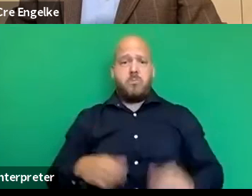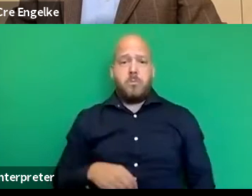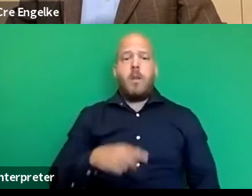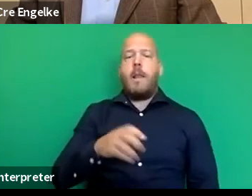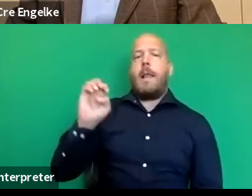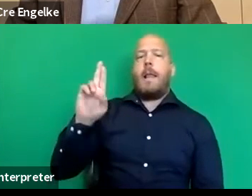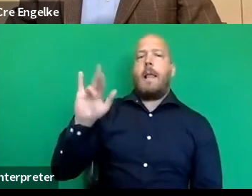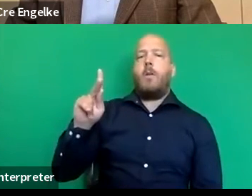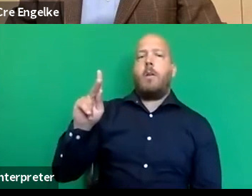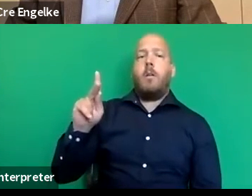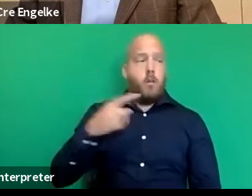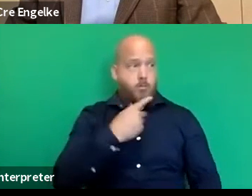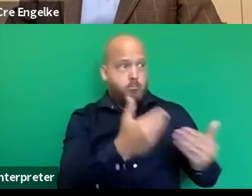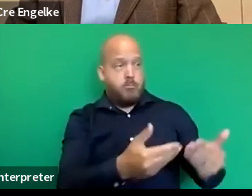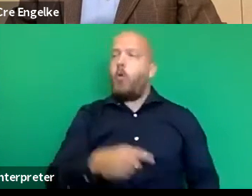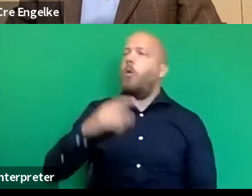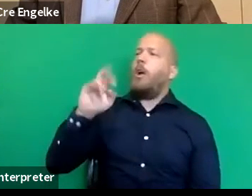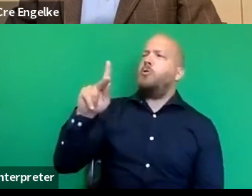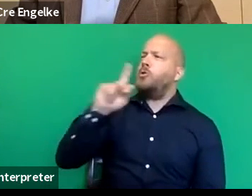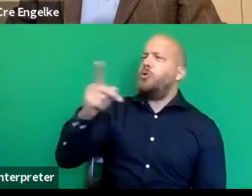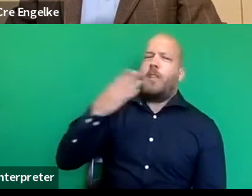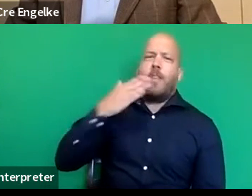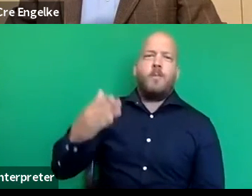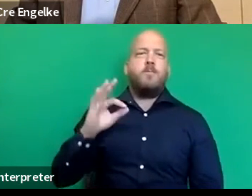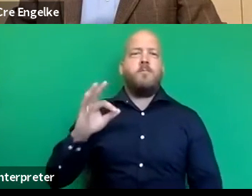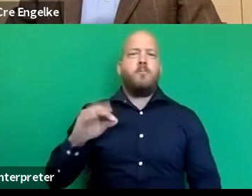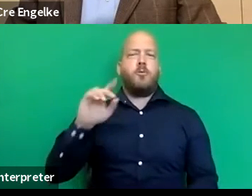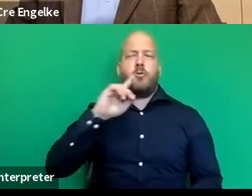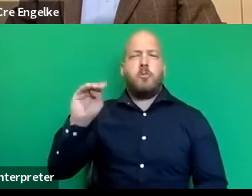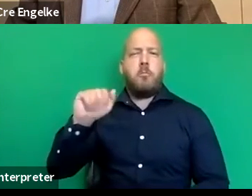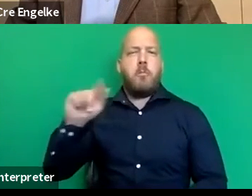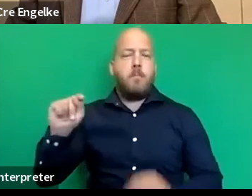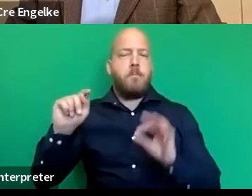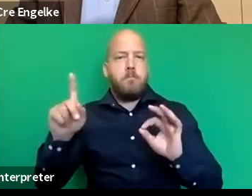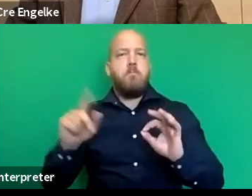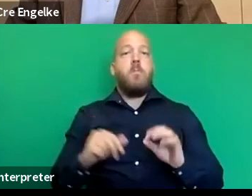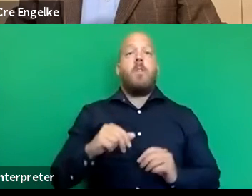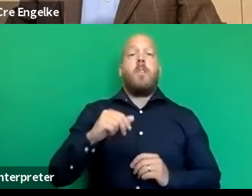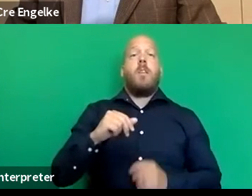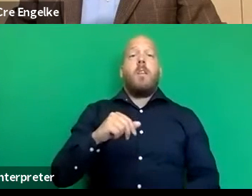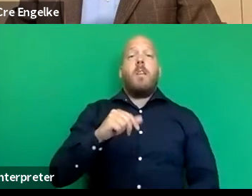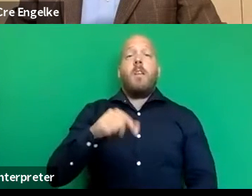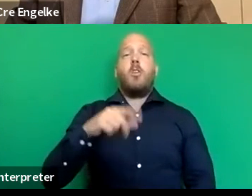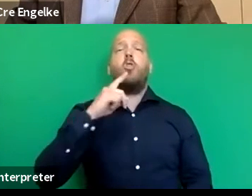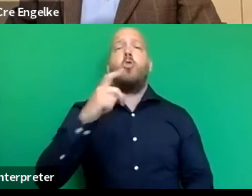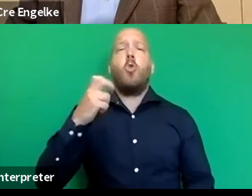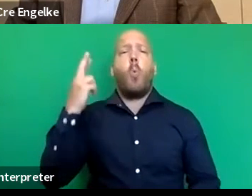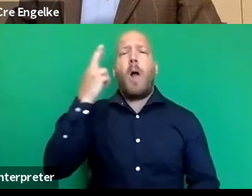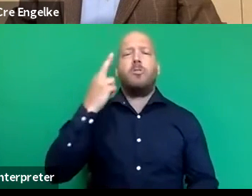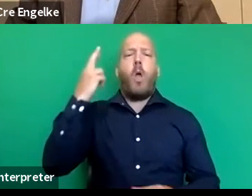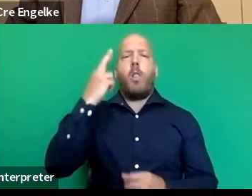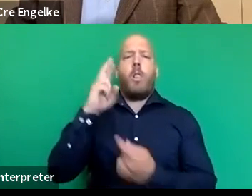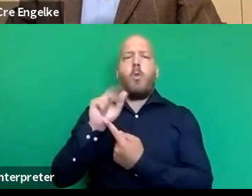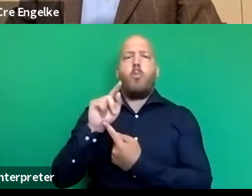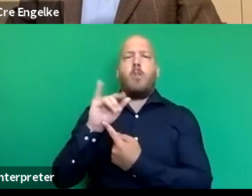Matt. So our raison d'etre for existing, that is my company, MachineGenius, and